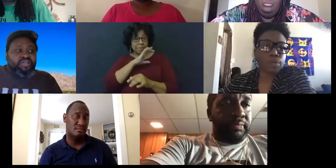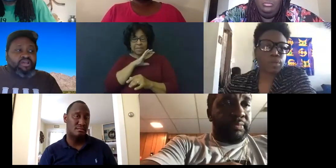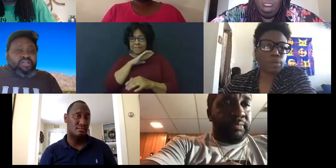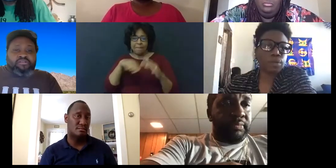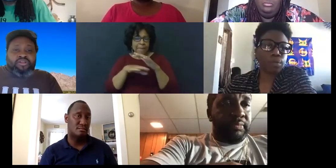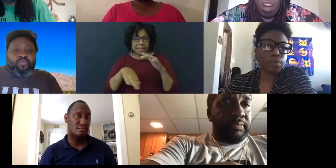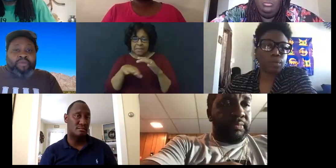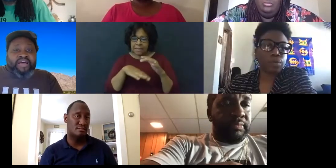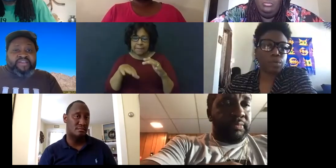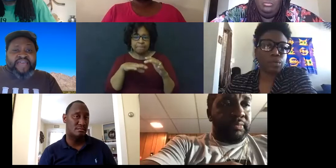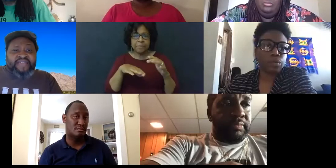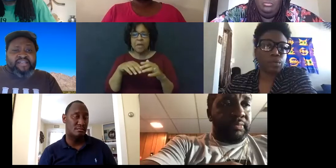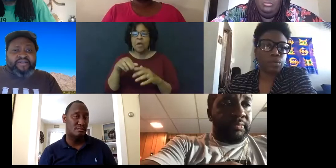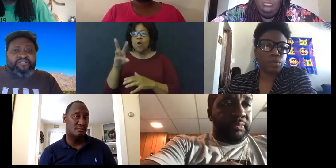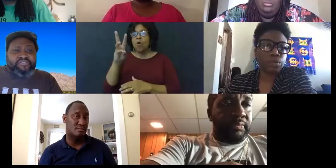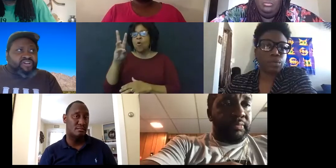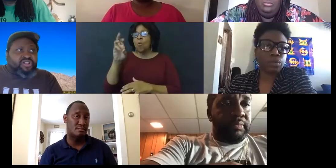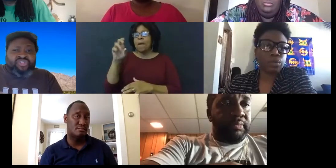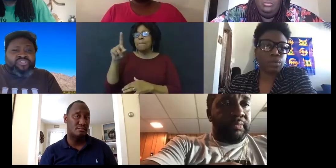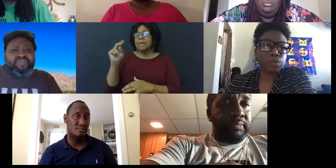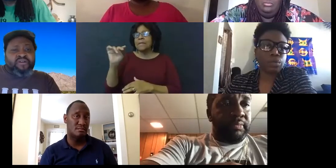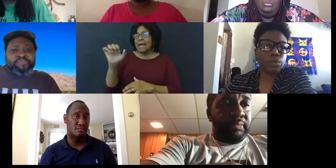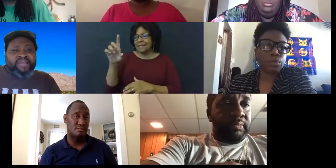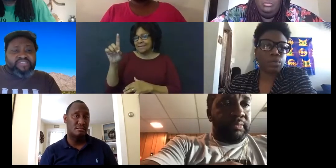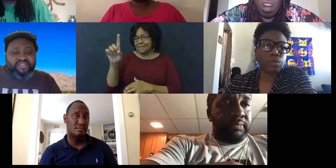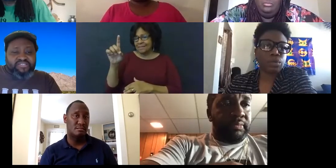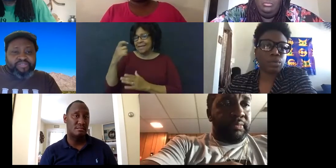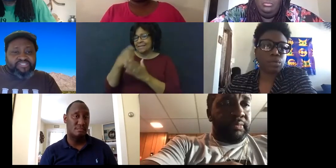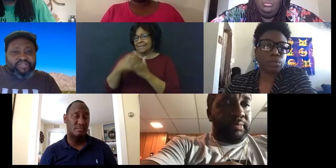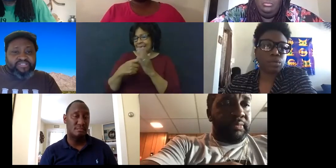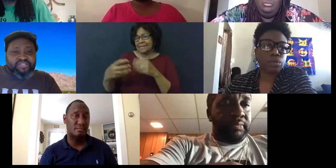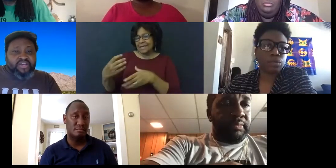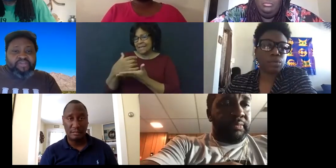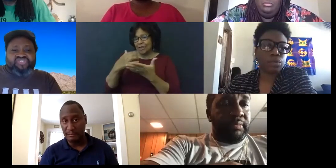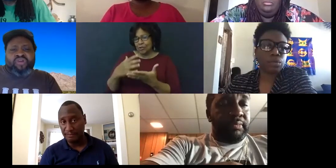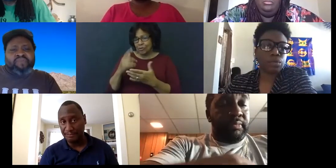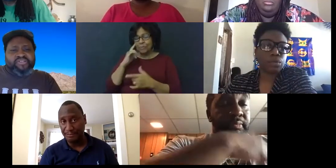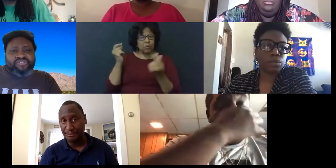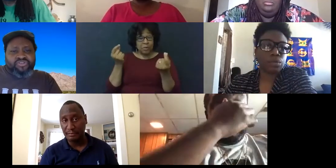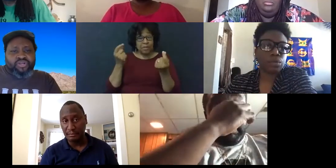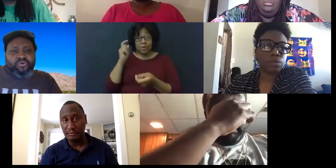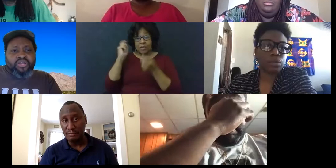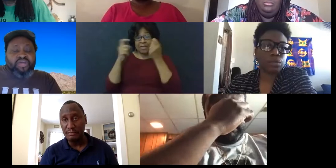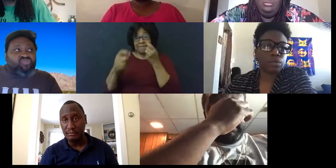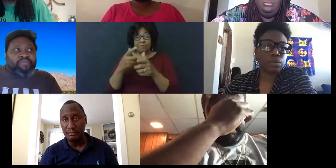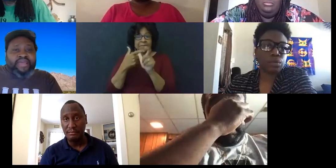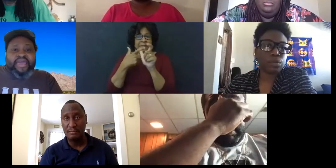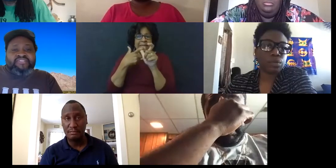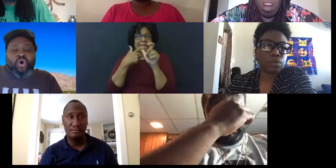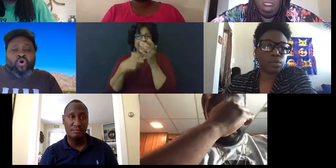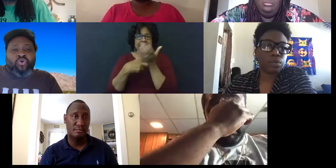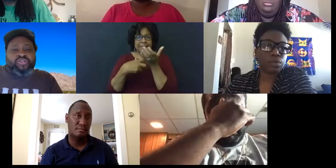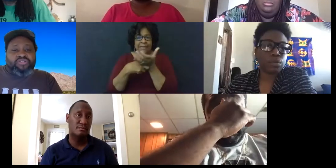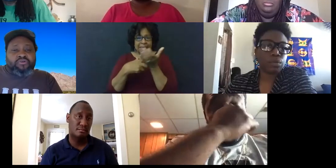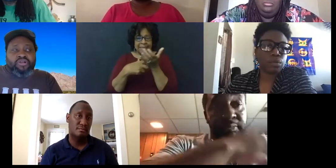basically, you know, weaponized tax collectors, because all they do is give out speeding tickets in some places because crime rates are so low. Crime rate as